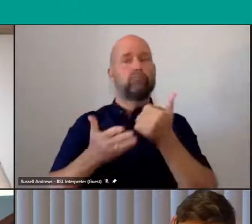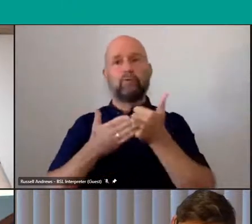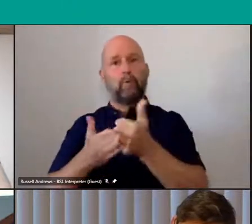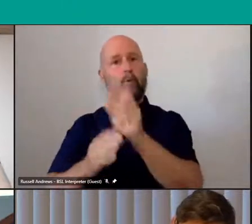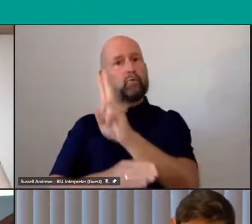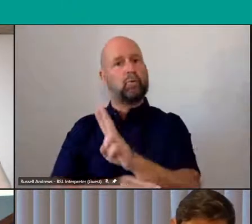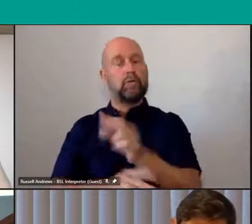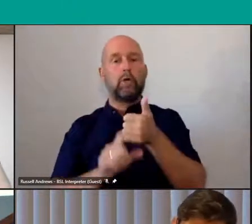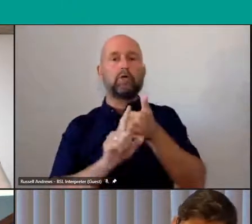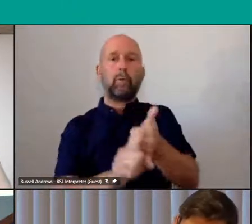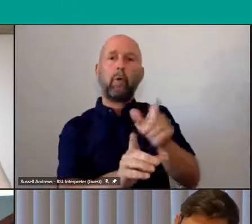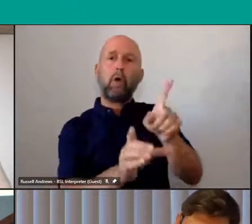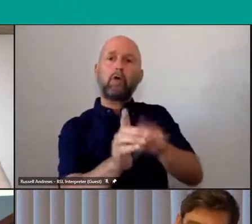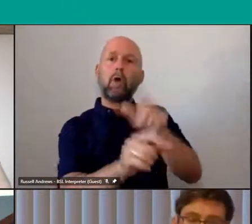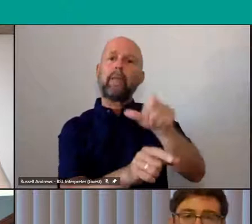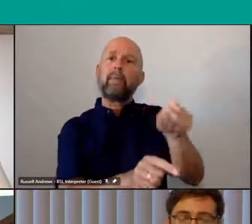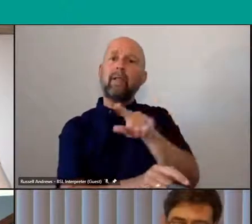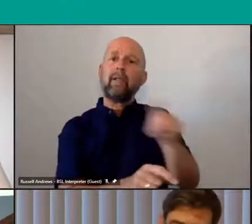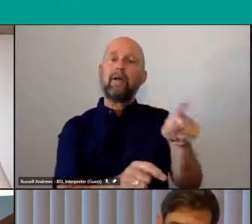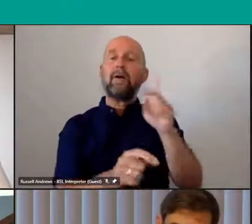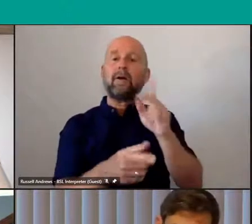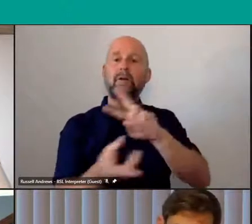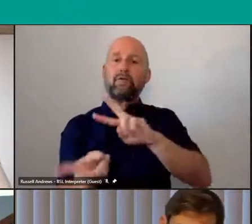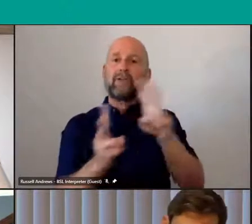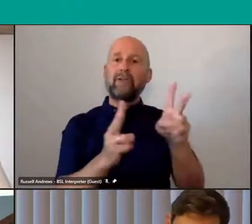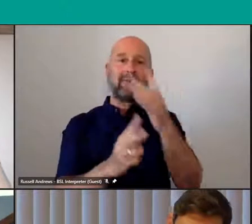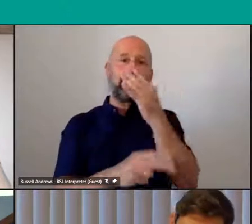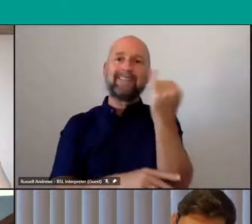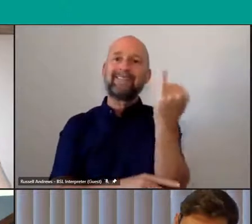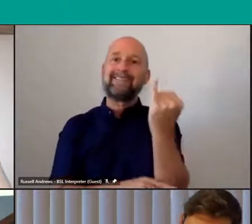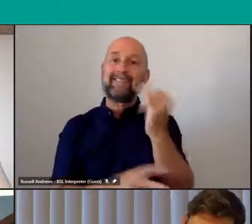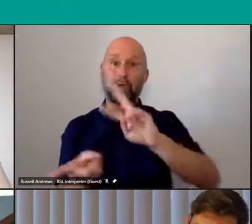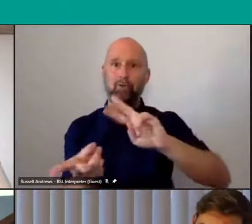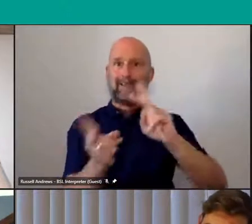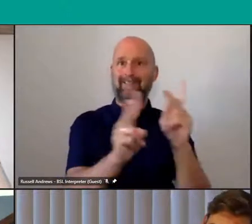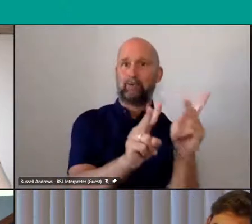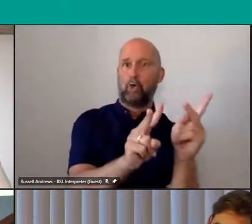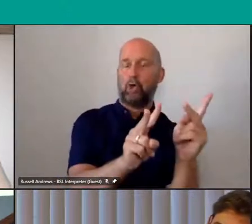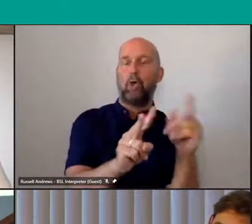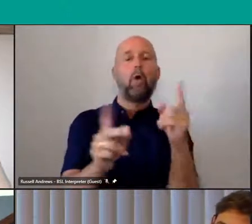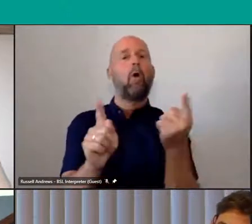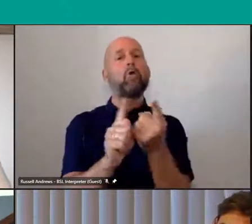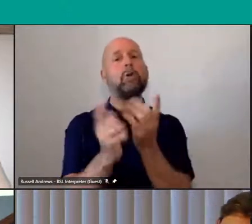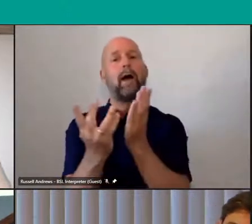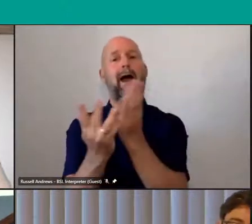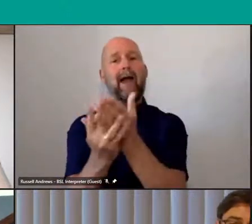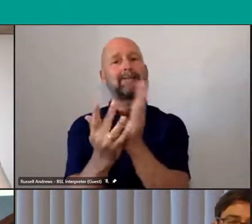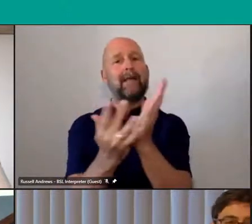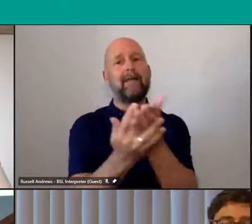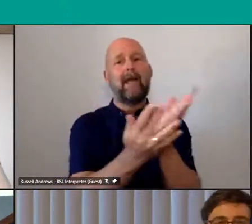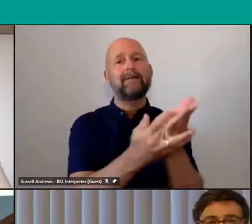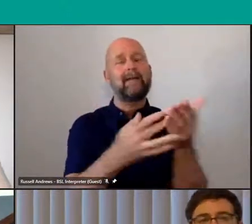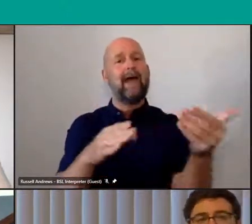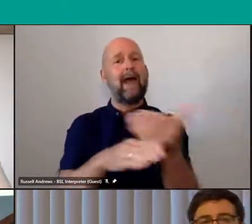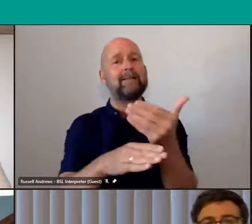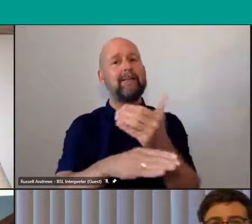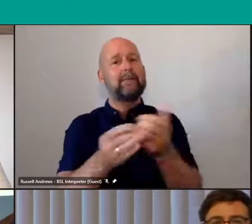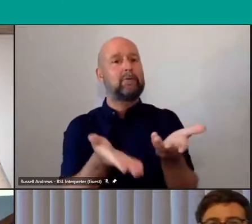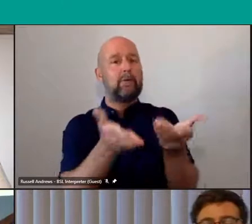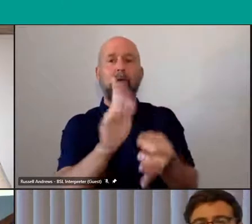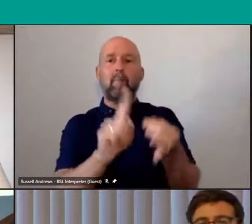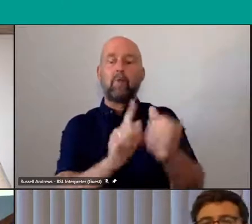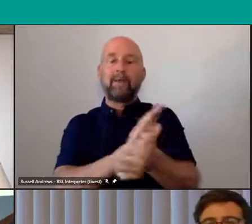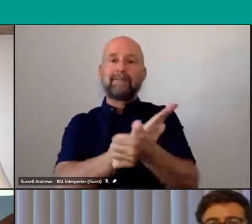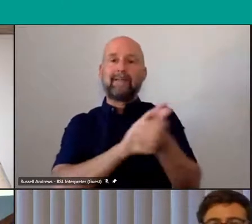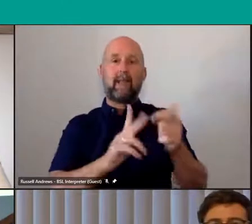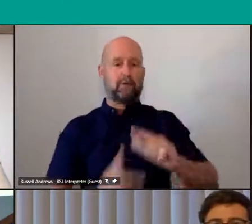young people in that critical transition at 16, and improving access to the activities that build their skills, their confidence,